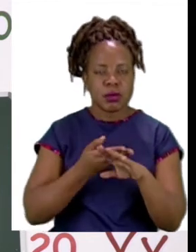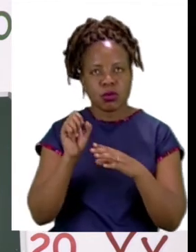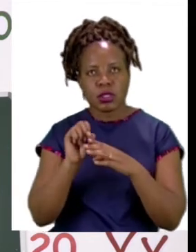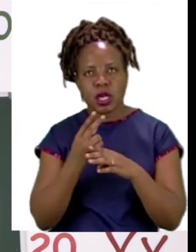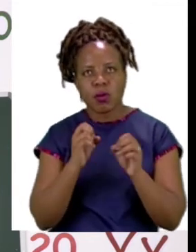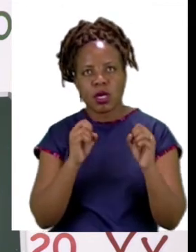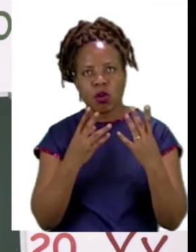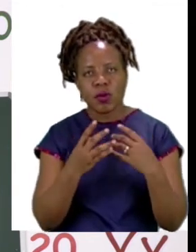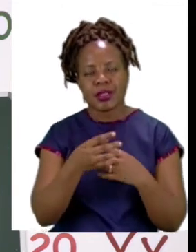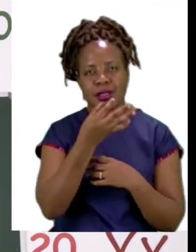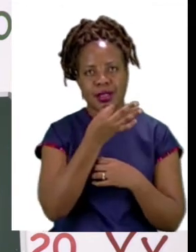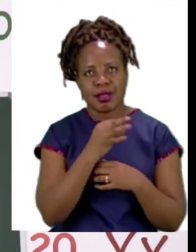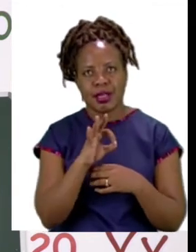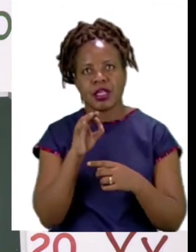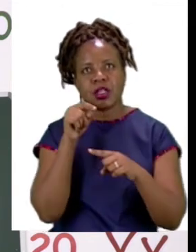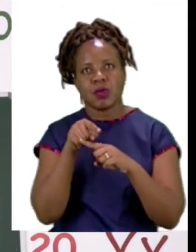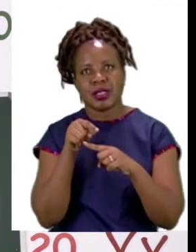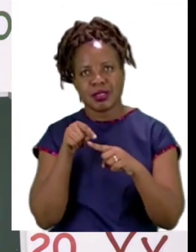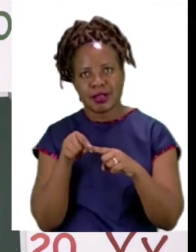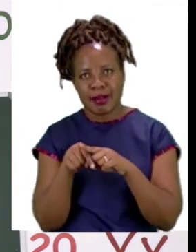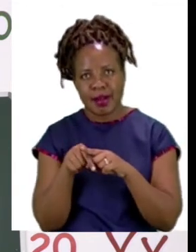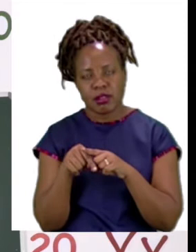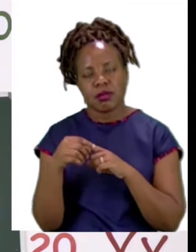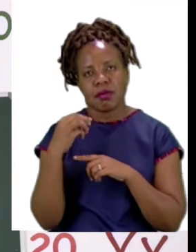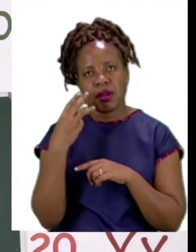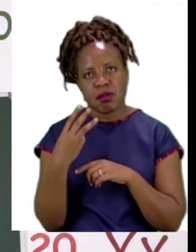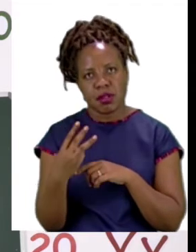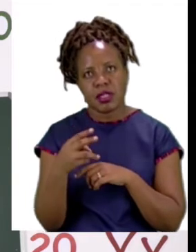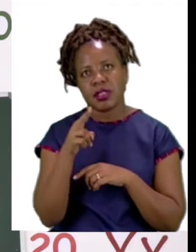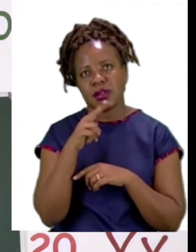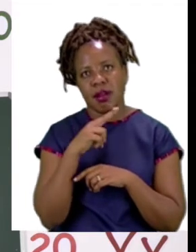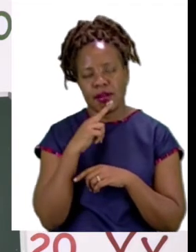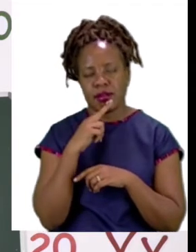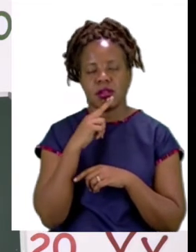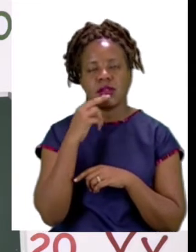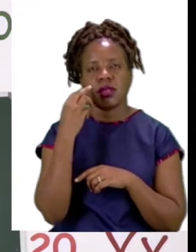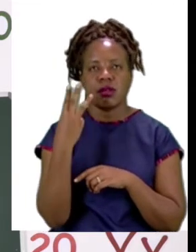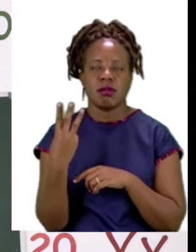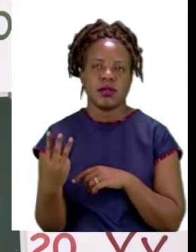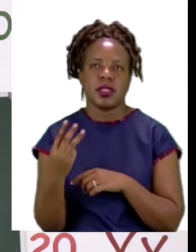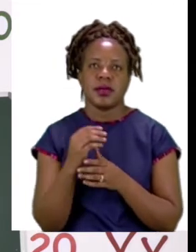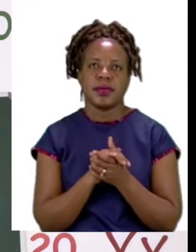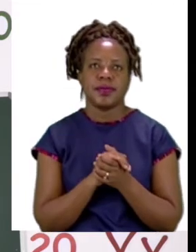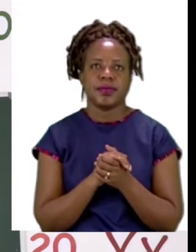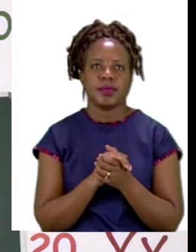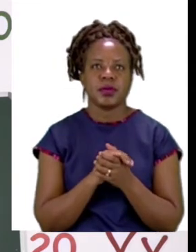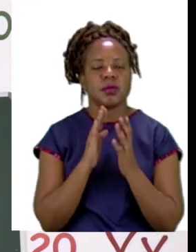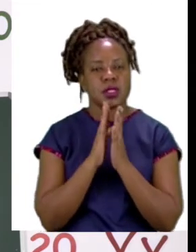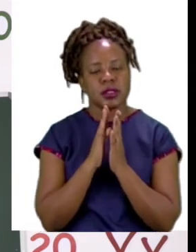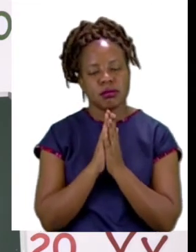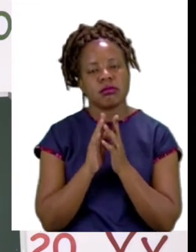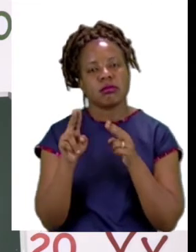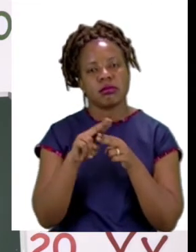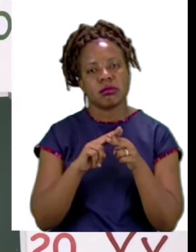after that, you say your answer of how many groups you have. Take your time with this one, use a pencil,